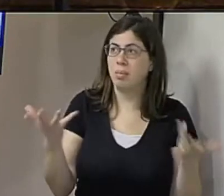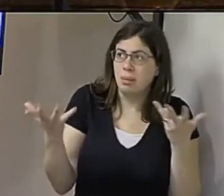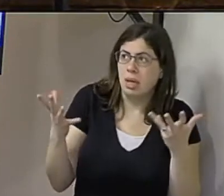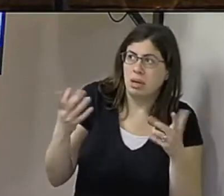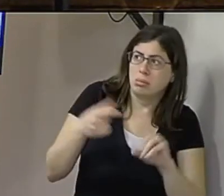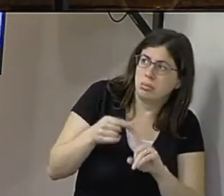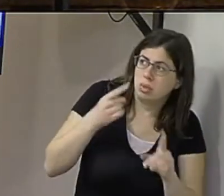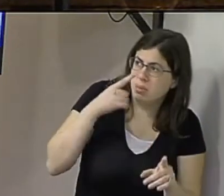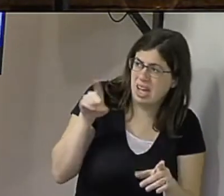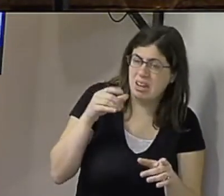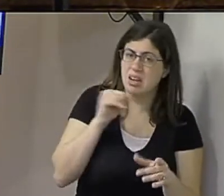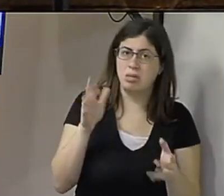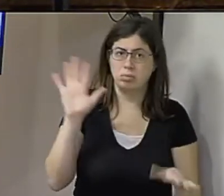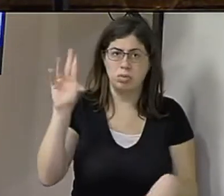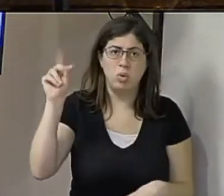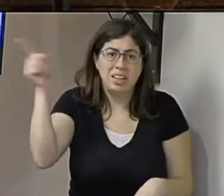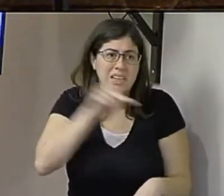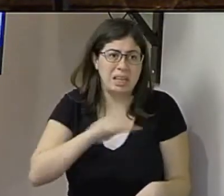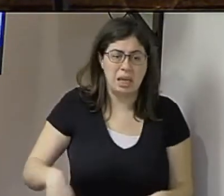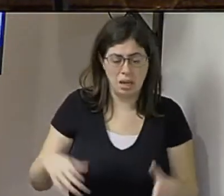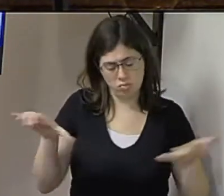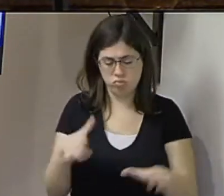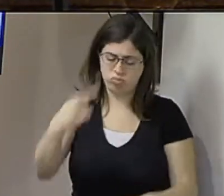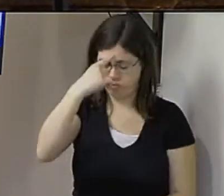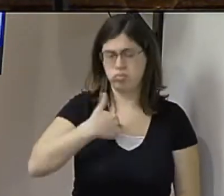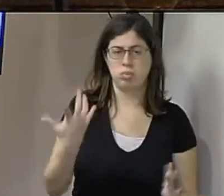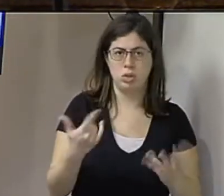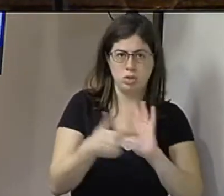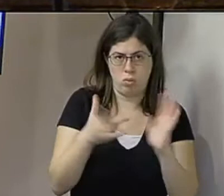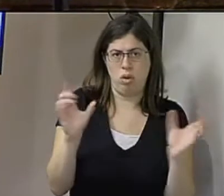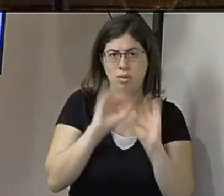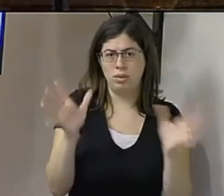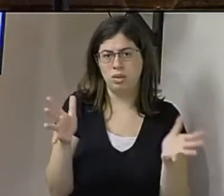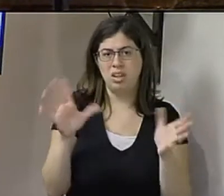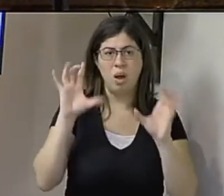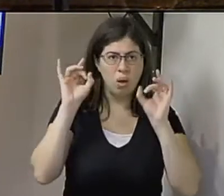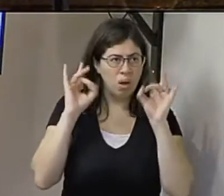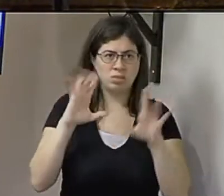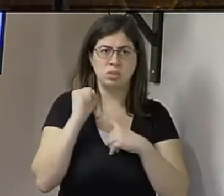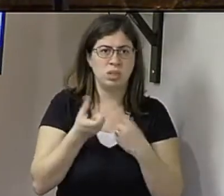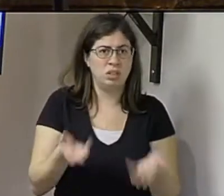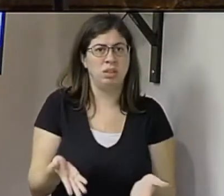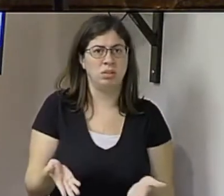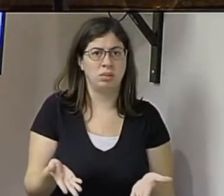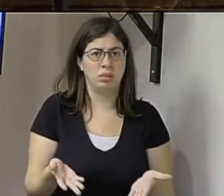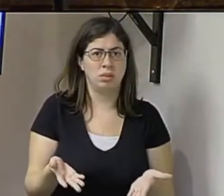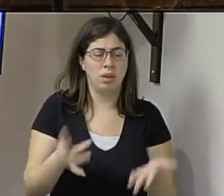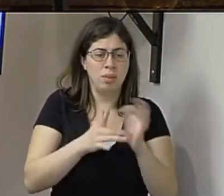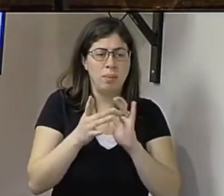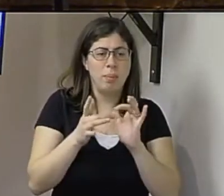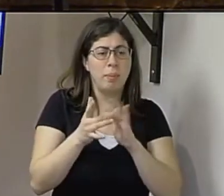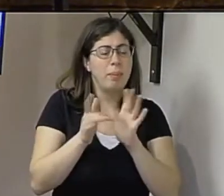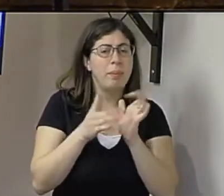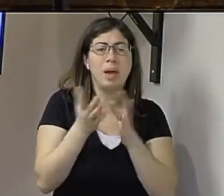make an exception? No, he's the king. He does what he wants. He's already demonstrated that, right? So yeah, this is a really awful situation. And the Bible is full of stories